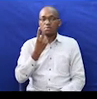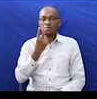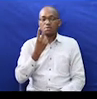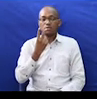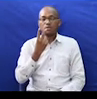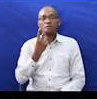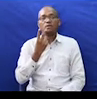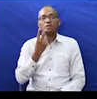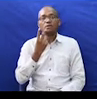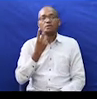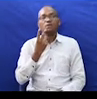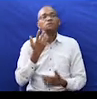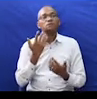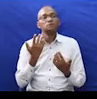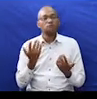and